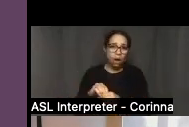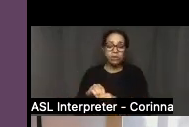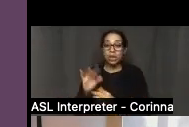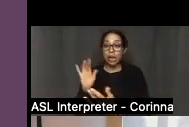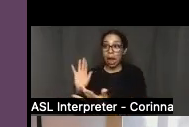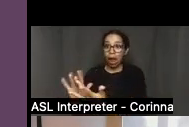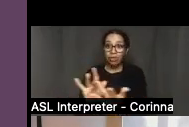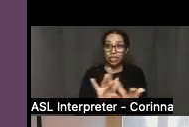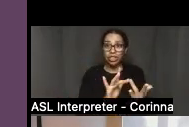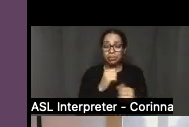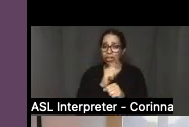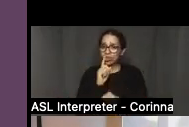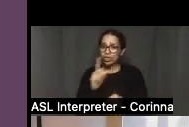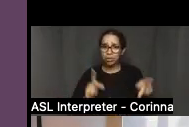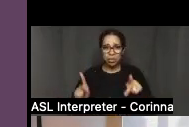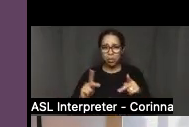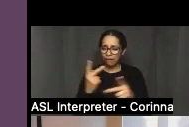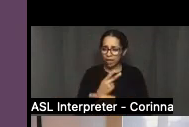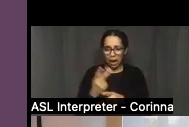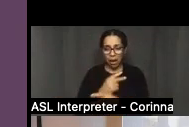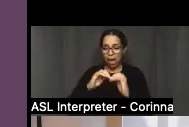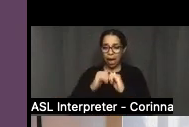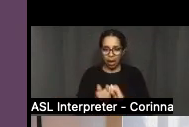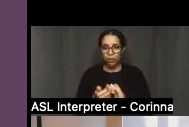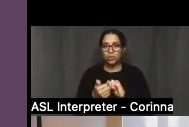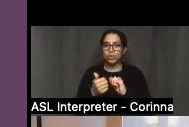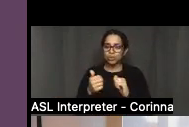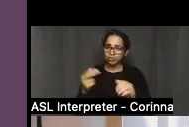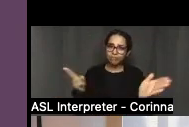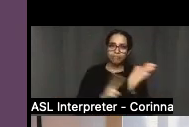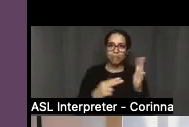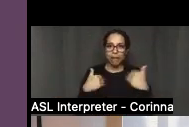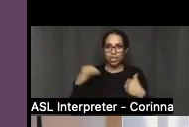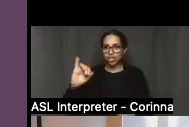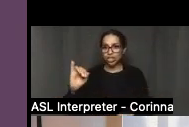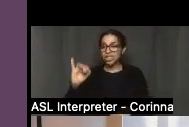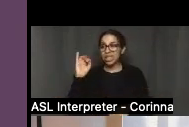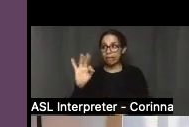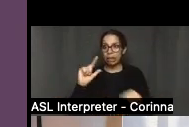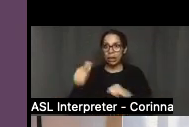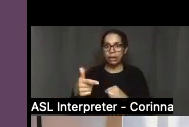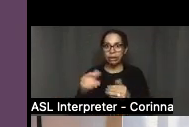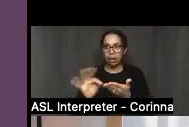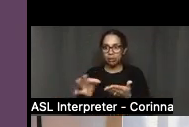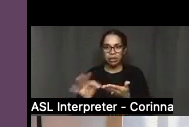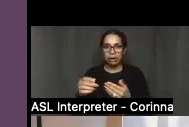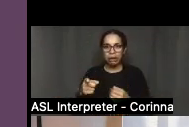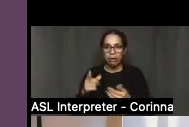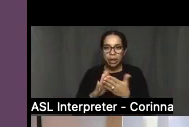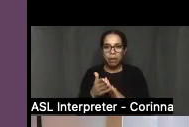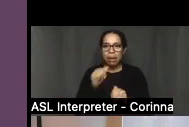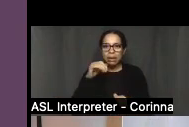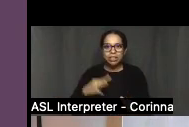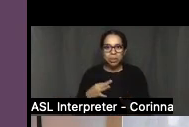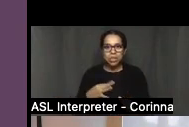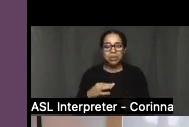are finding ways to gain coverage should they become ineligible. But we really don't know through this process how many